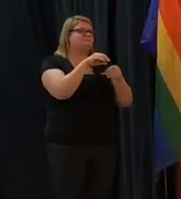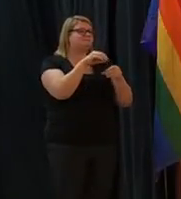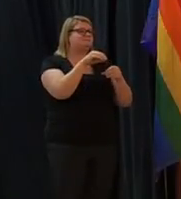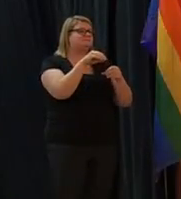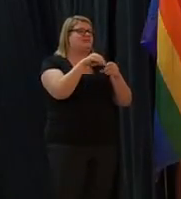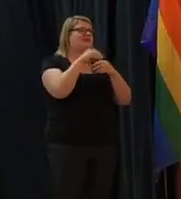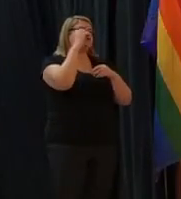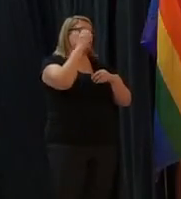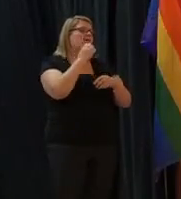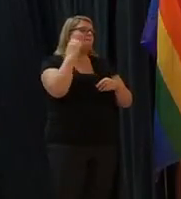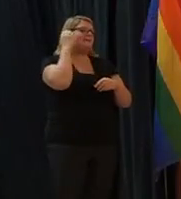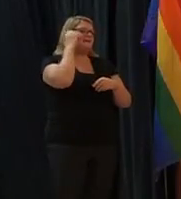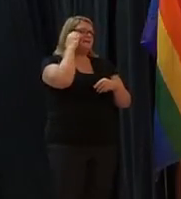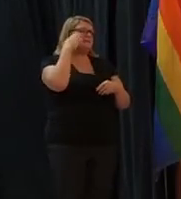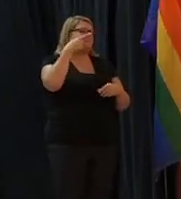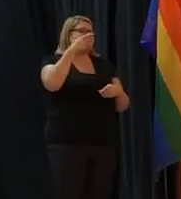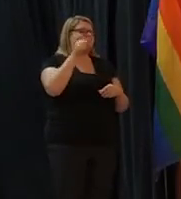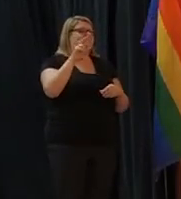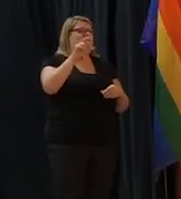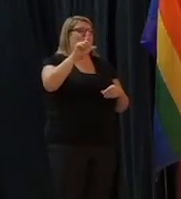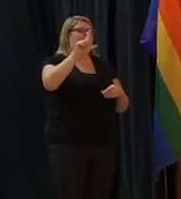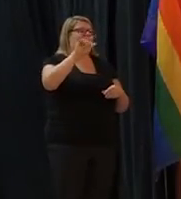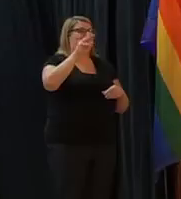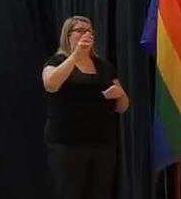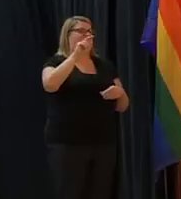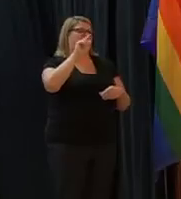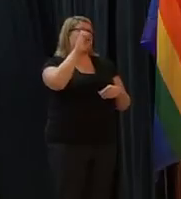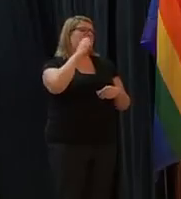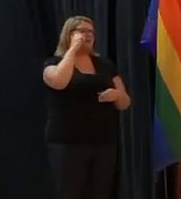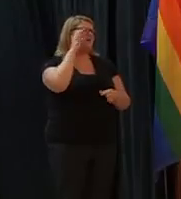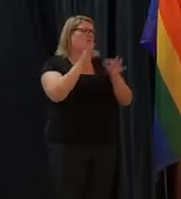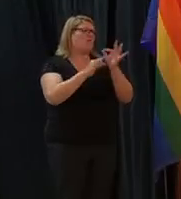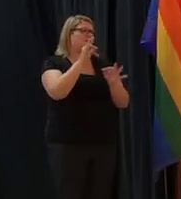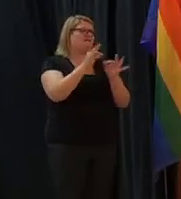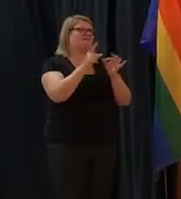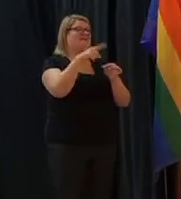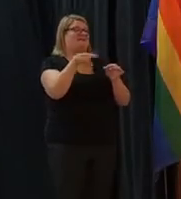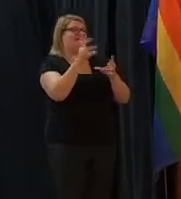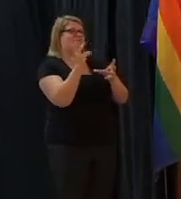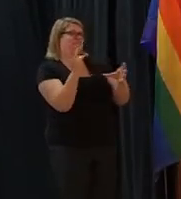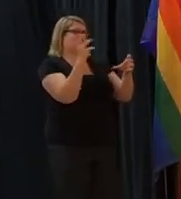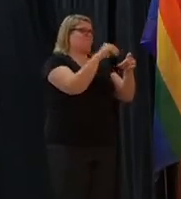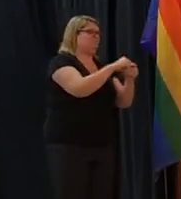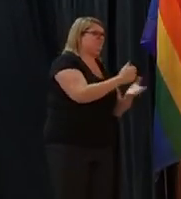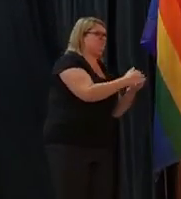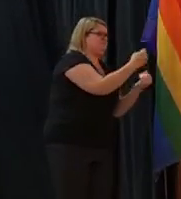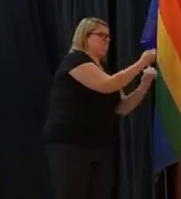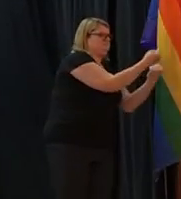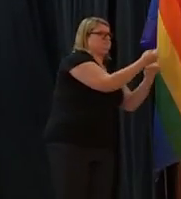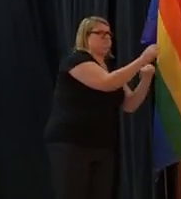by the European Parliament, because a single state cannot make a difference with such a big issue.